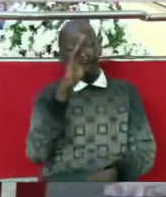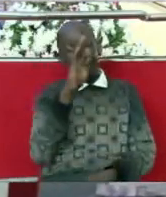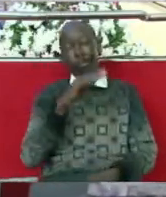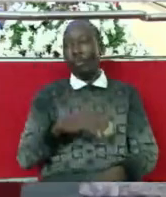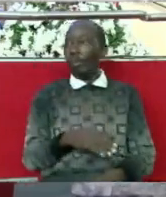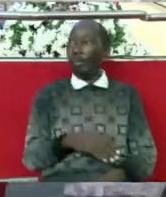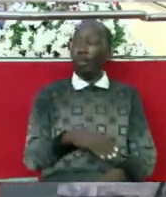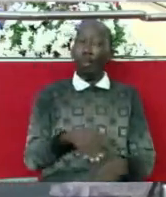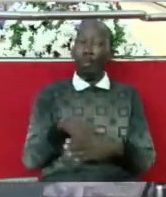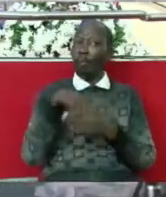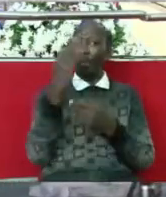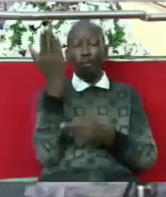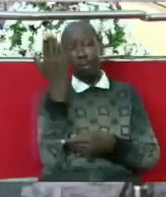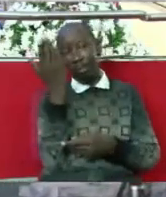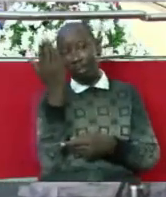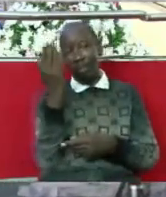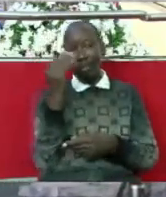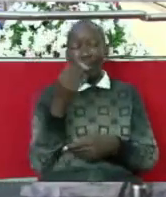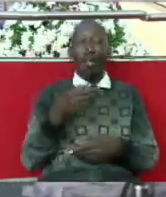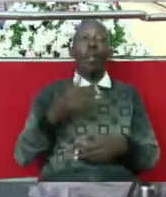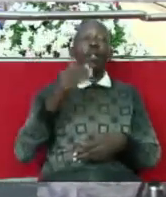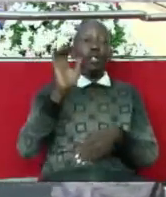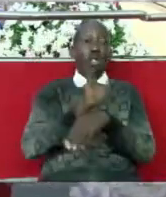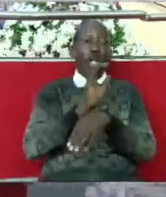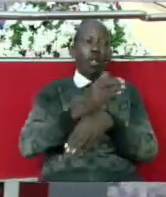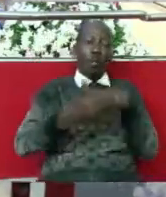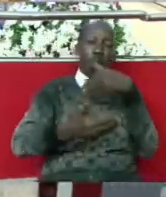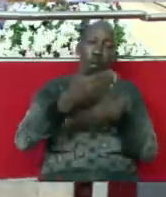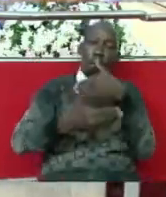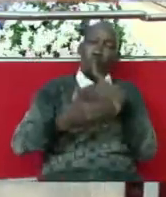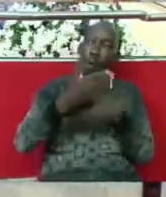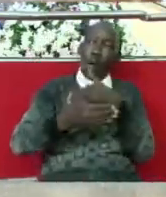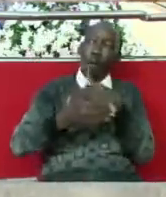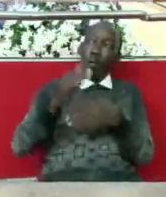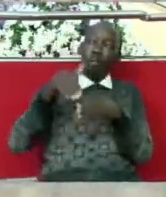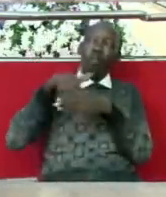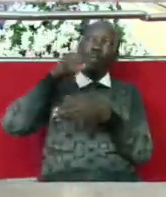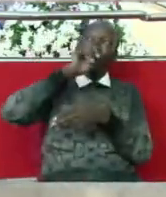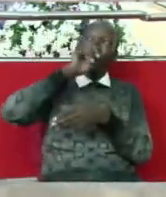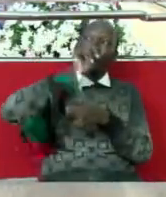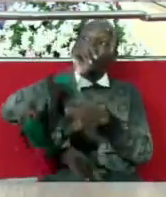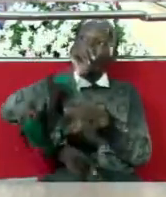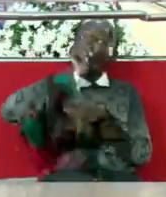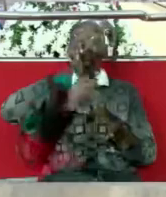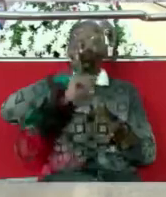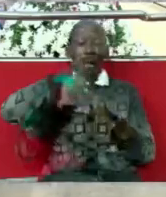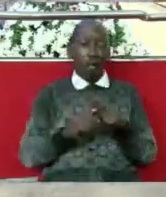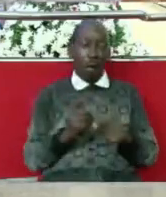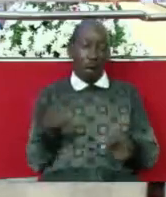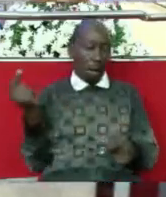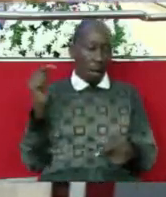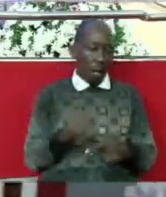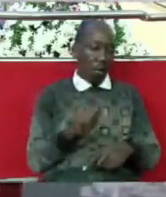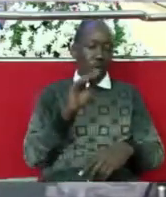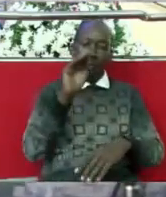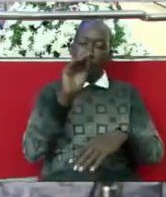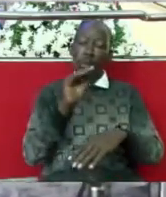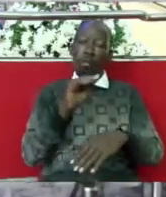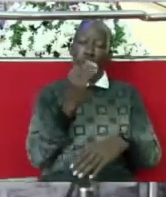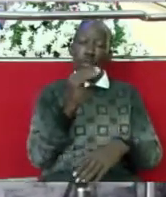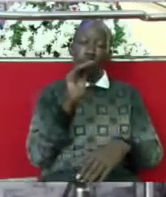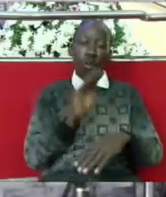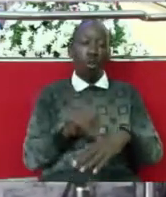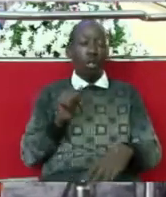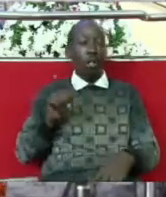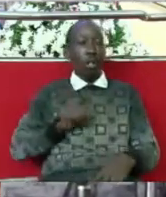that are in the other church. Wako kwa ile church ya neighbor. The church of the neighbor. And the brother comes, keeps calling her.